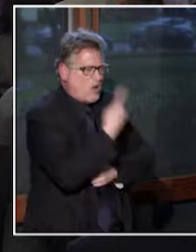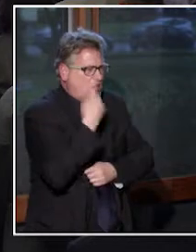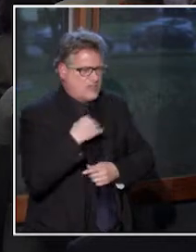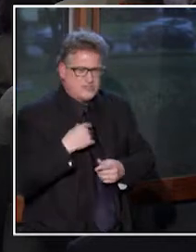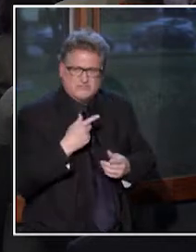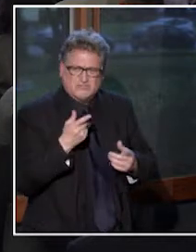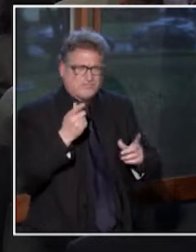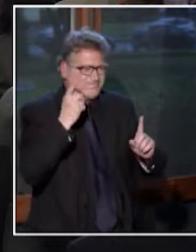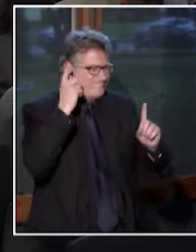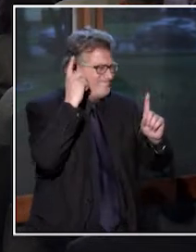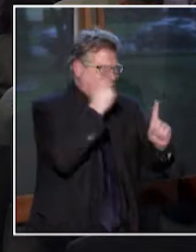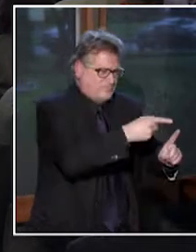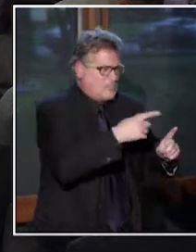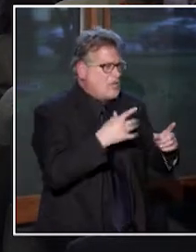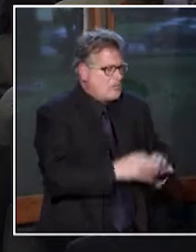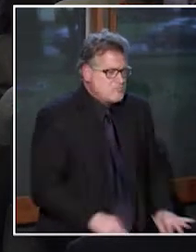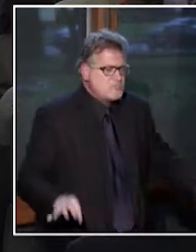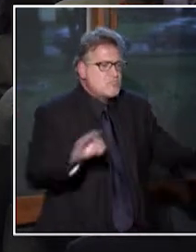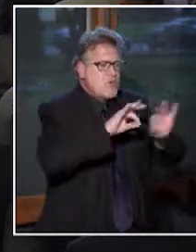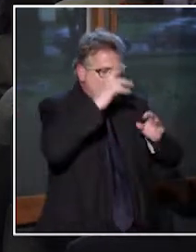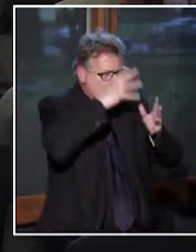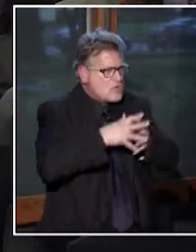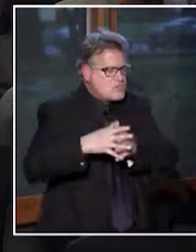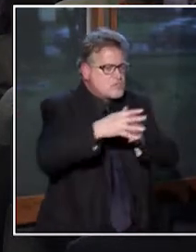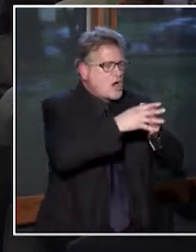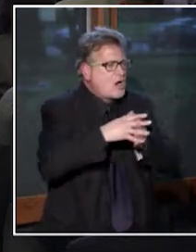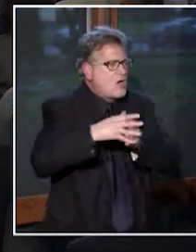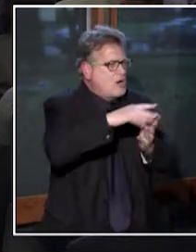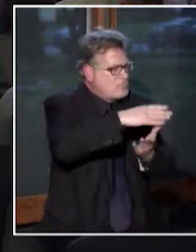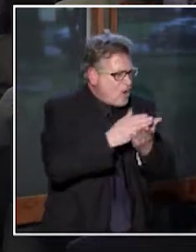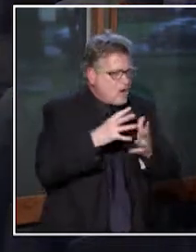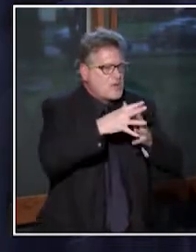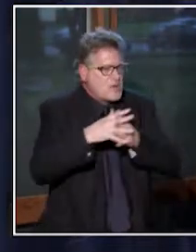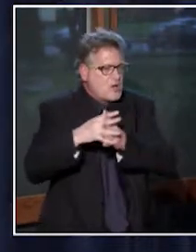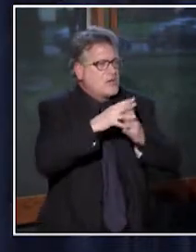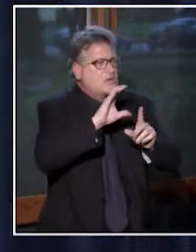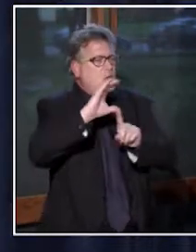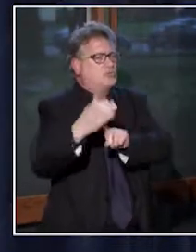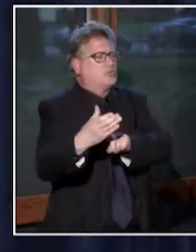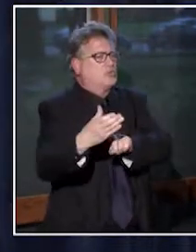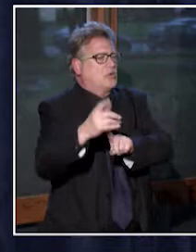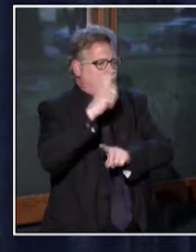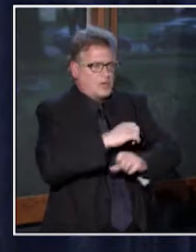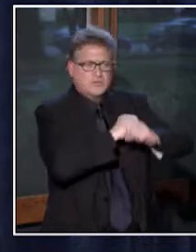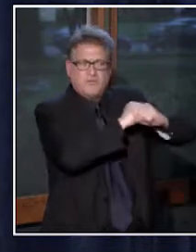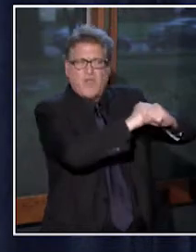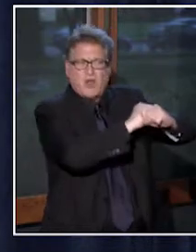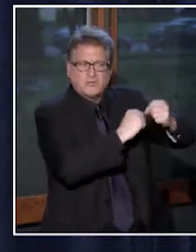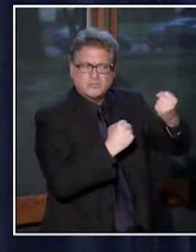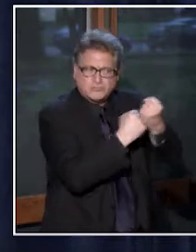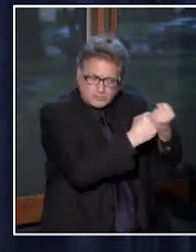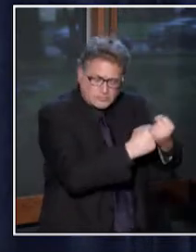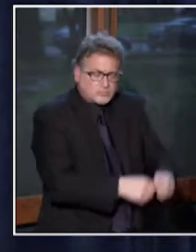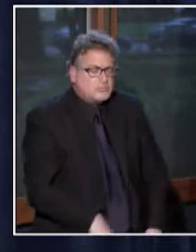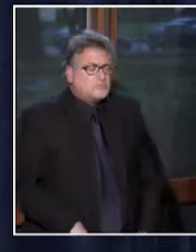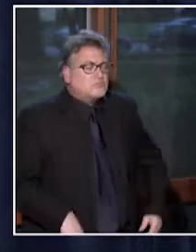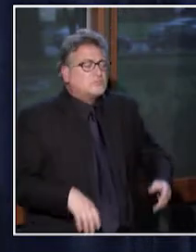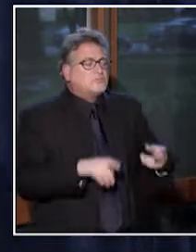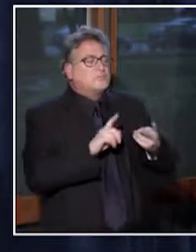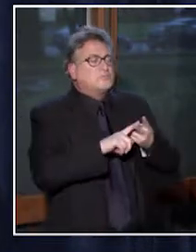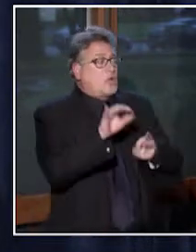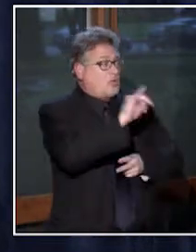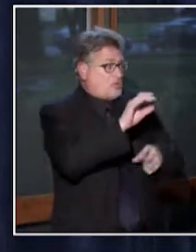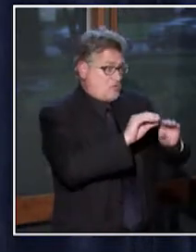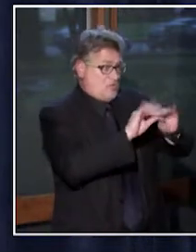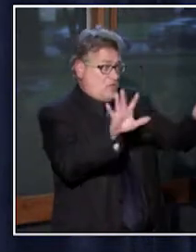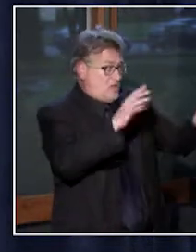the fabric of this society, and we must defend it. Moreover, I want to make this crystal clear. I know there's